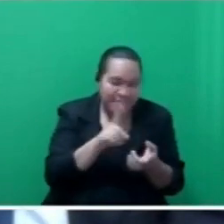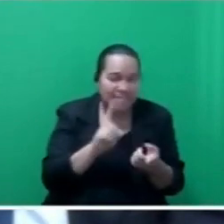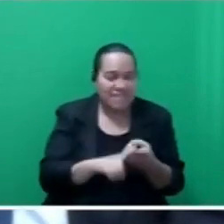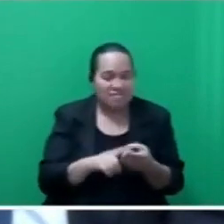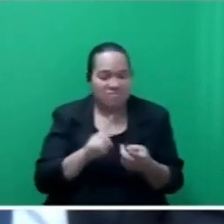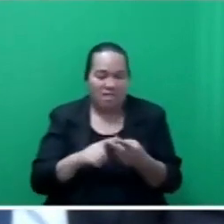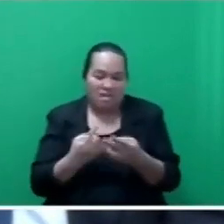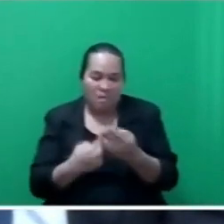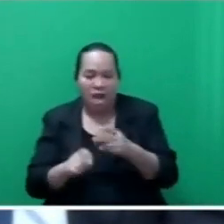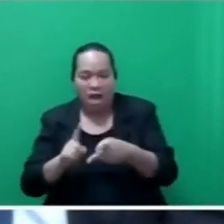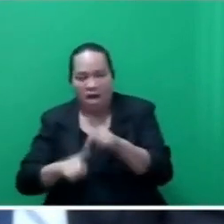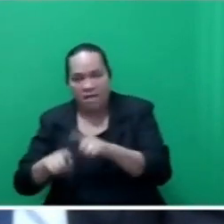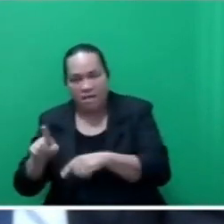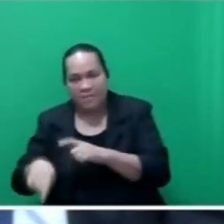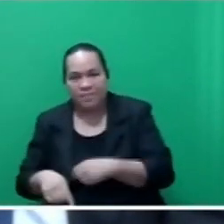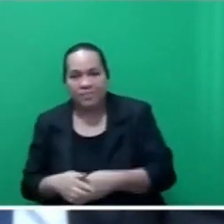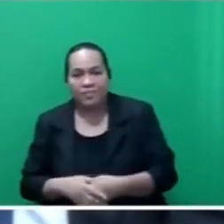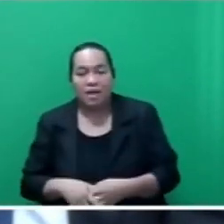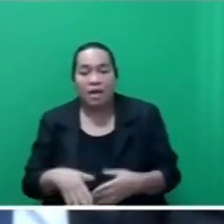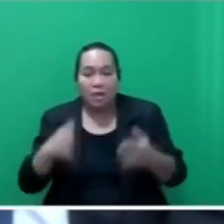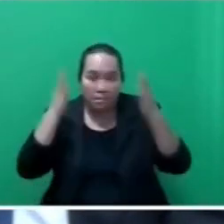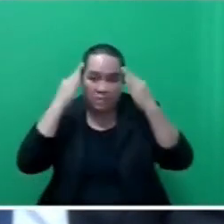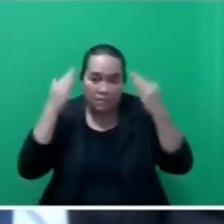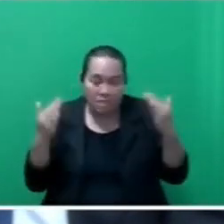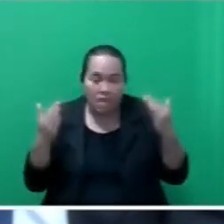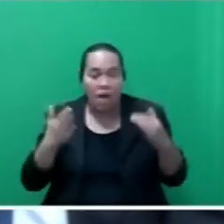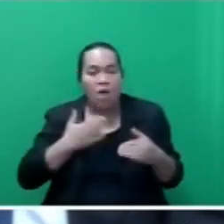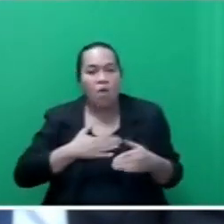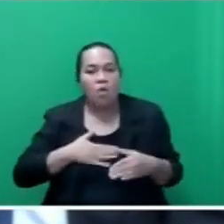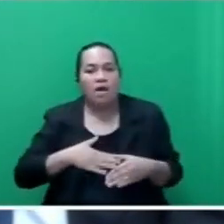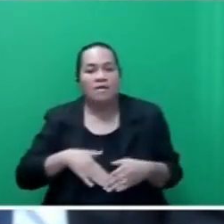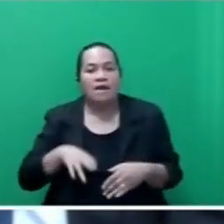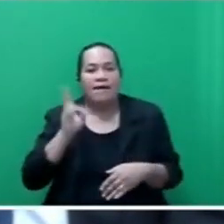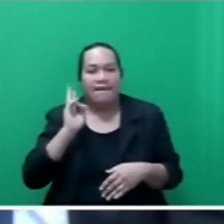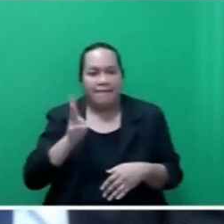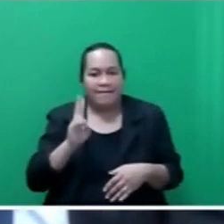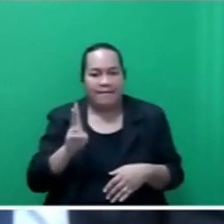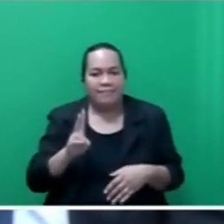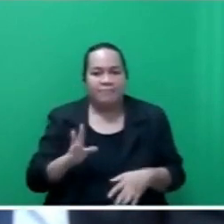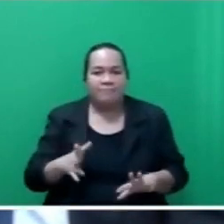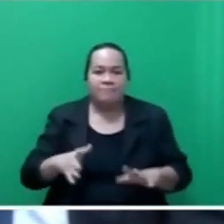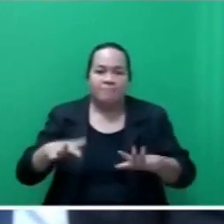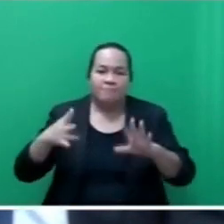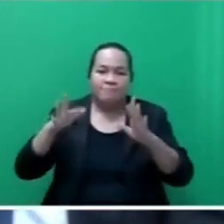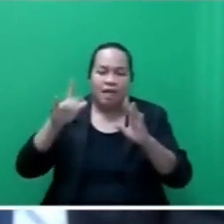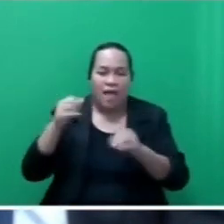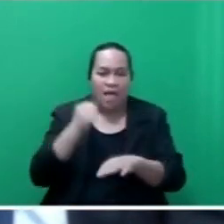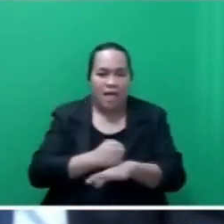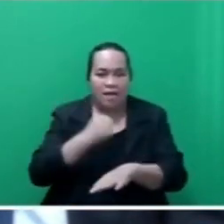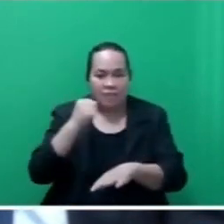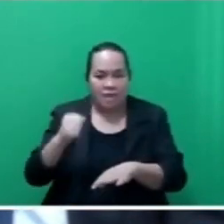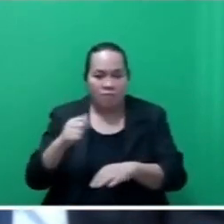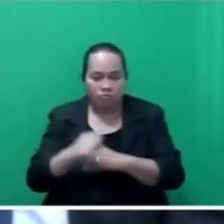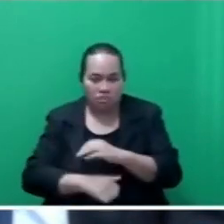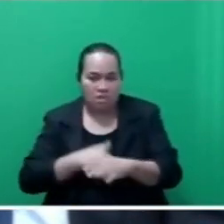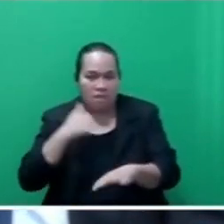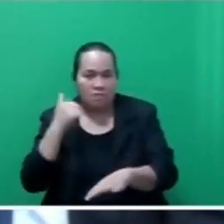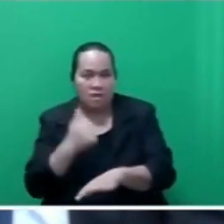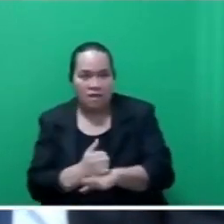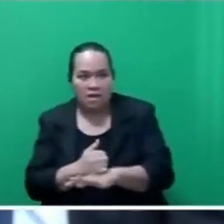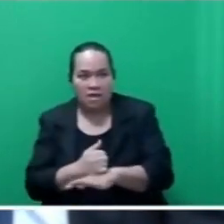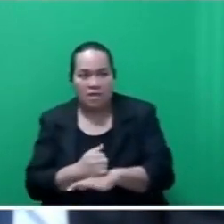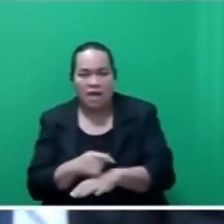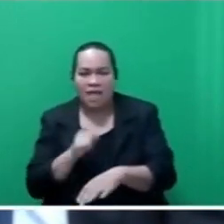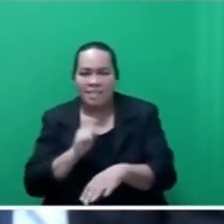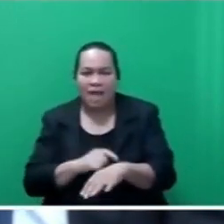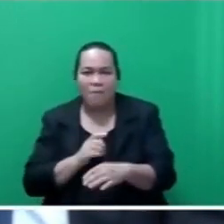us. Mr. Speaker, sir, at the outset, I would like to commend again the government's move in re-establishing the